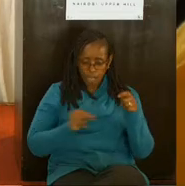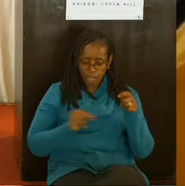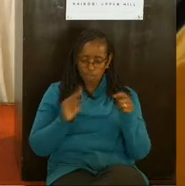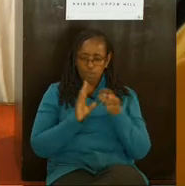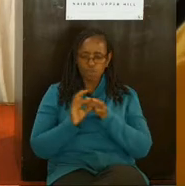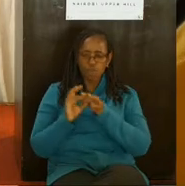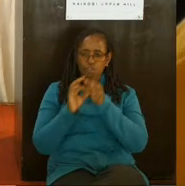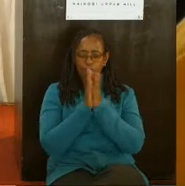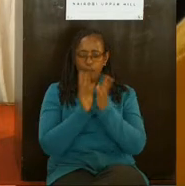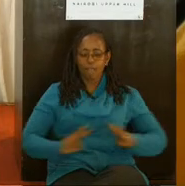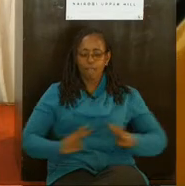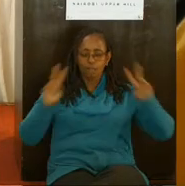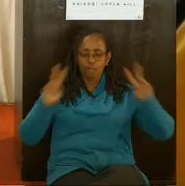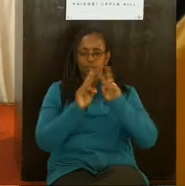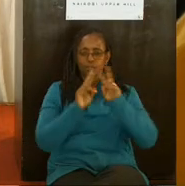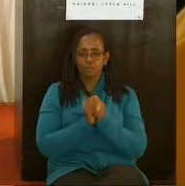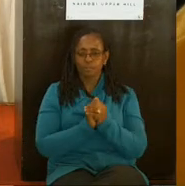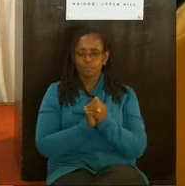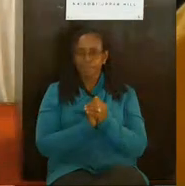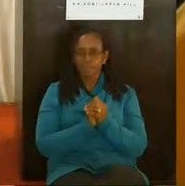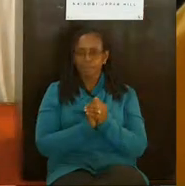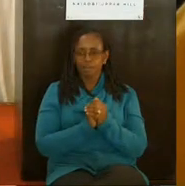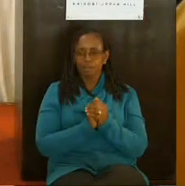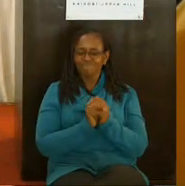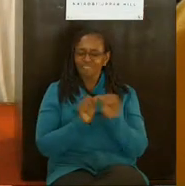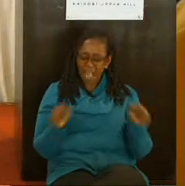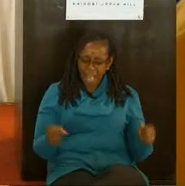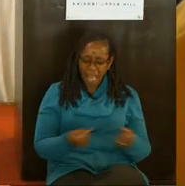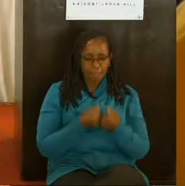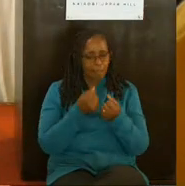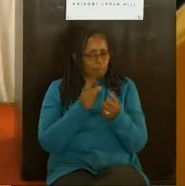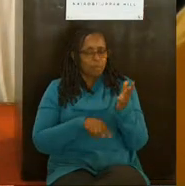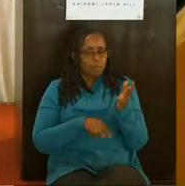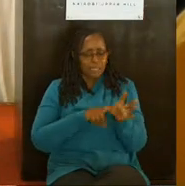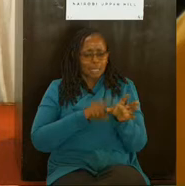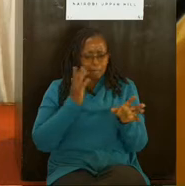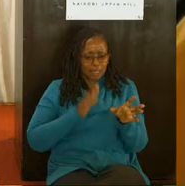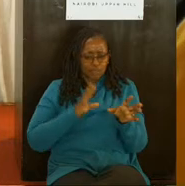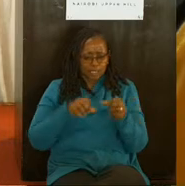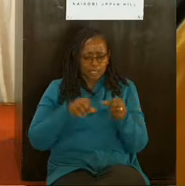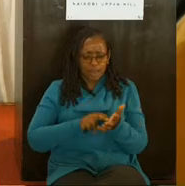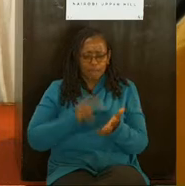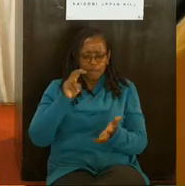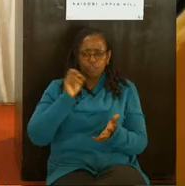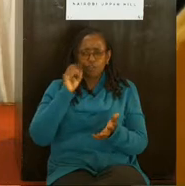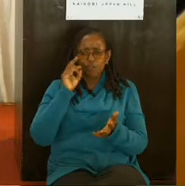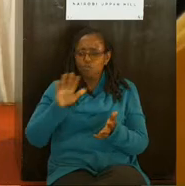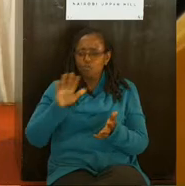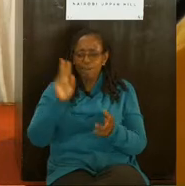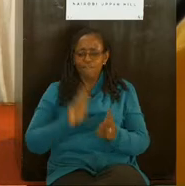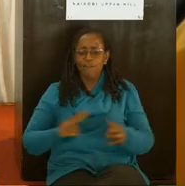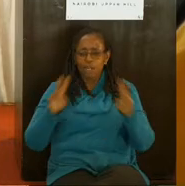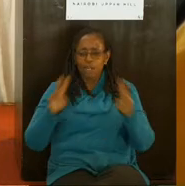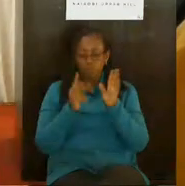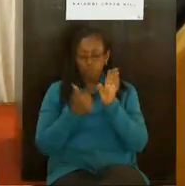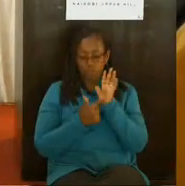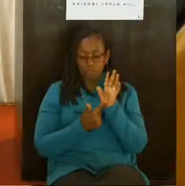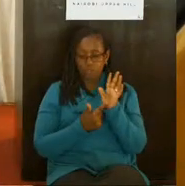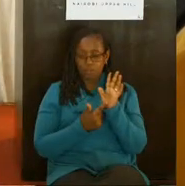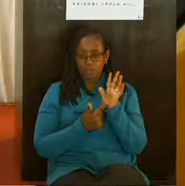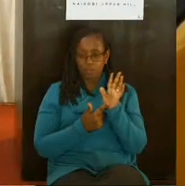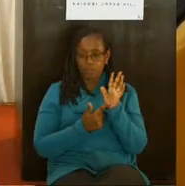and values what happens when someone takes advantage of our of your values like